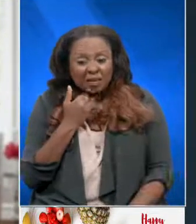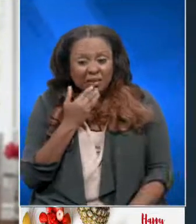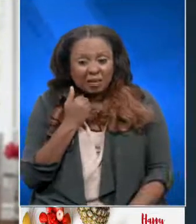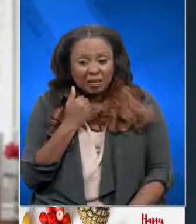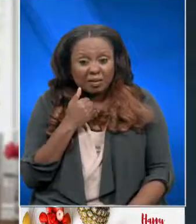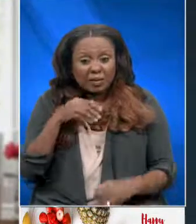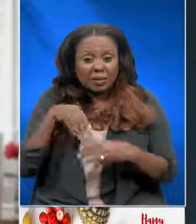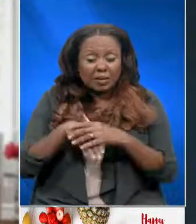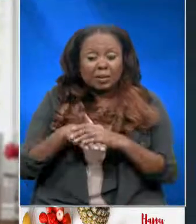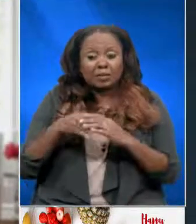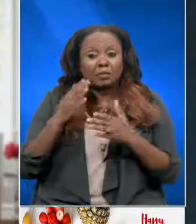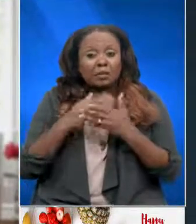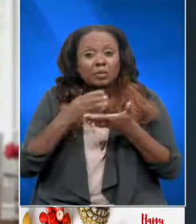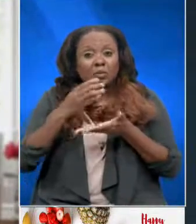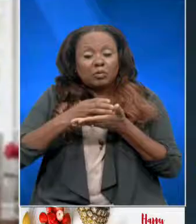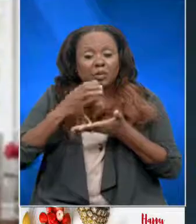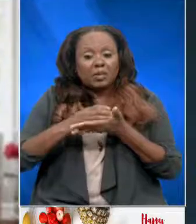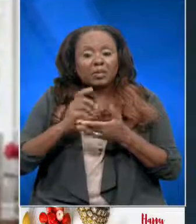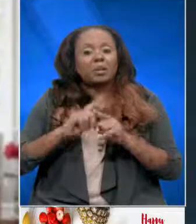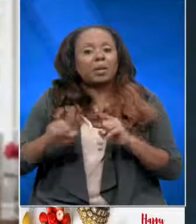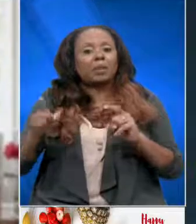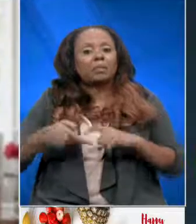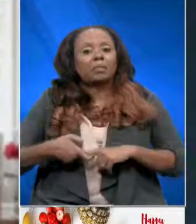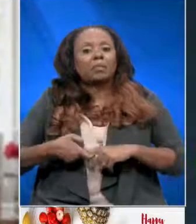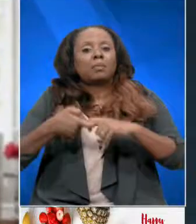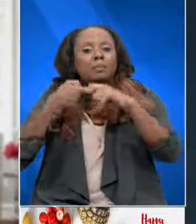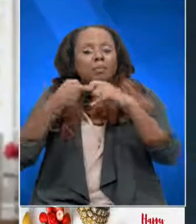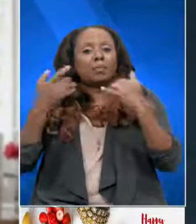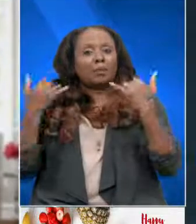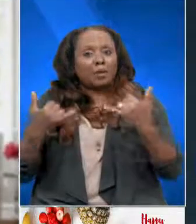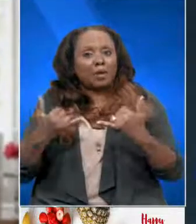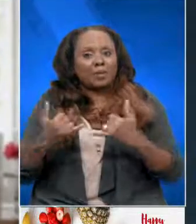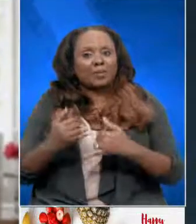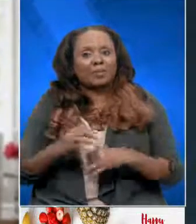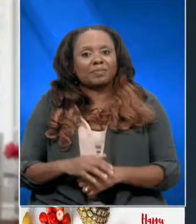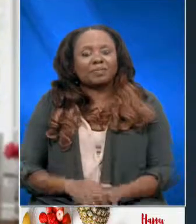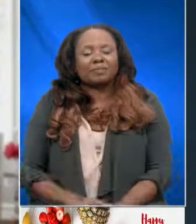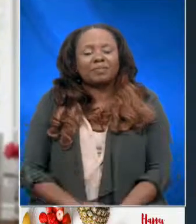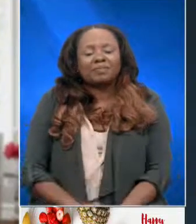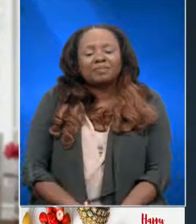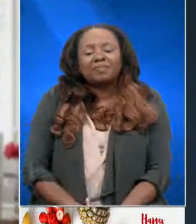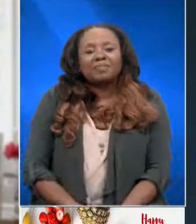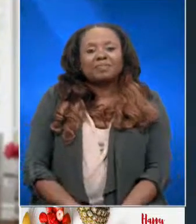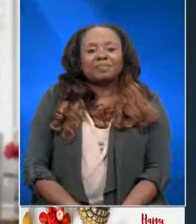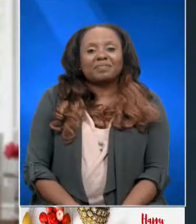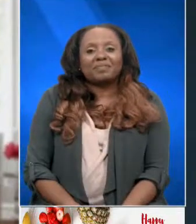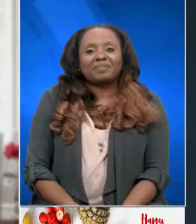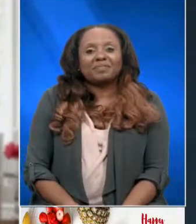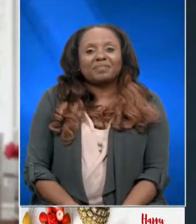unsweetened beverages. So we're going to come back and talk about that after this break.